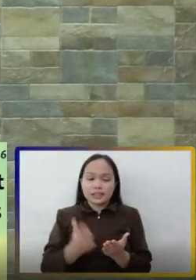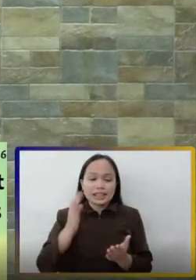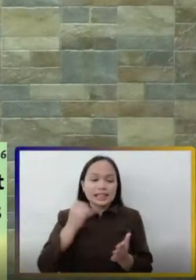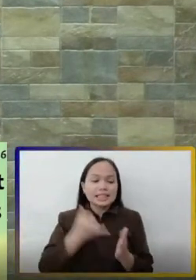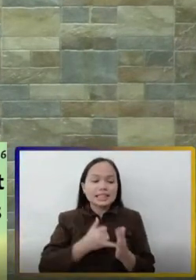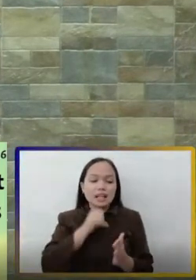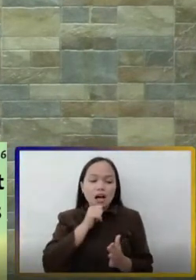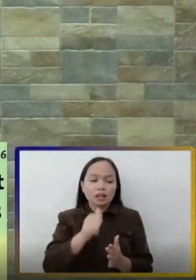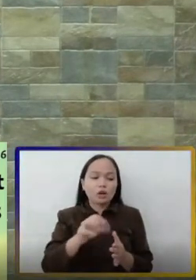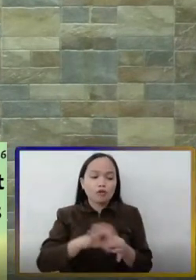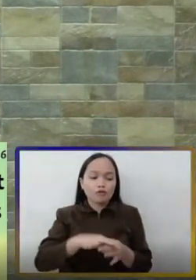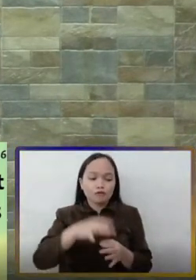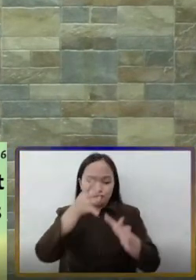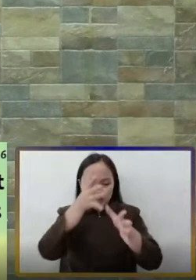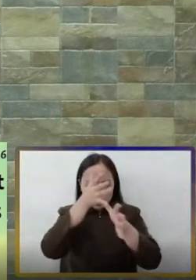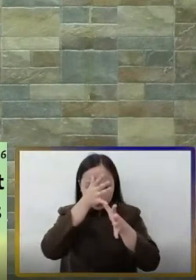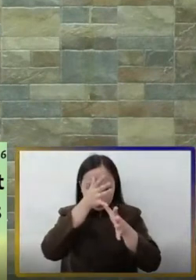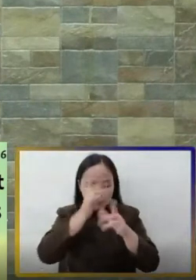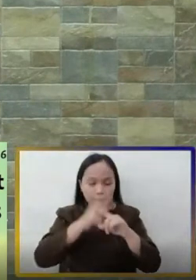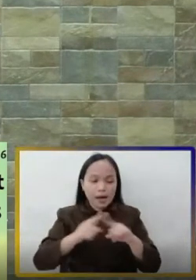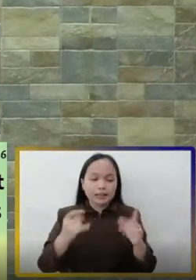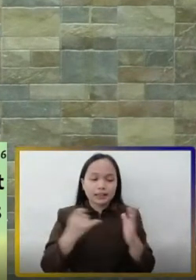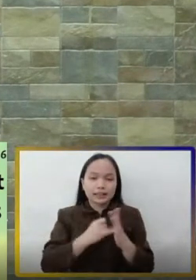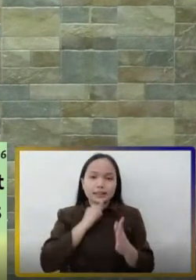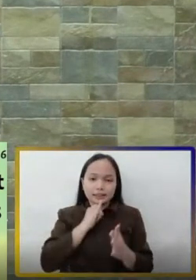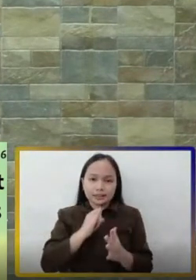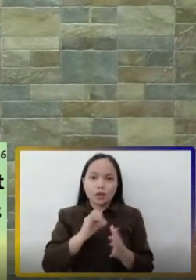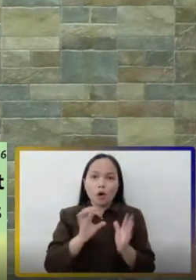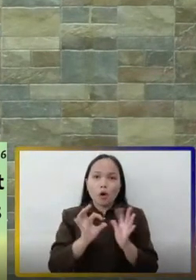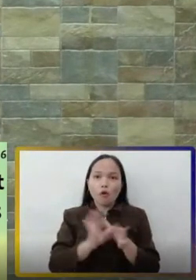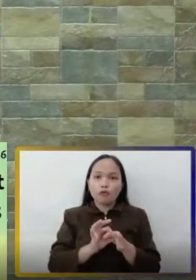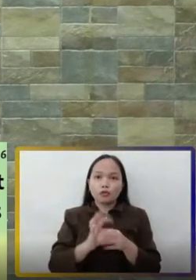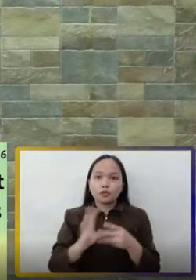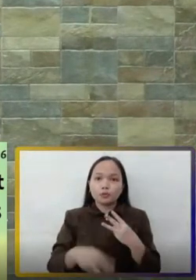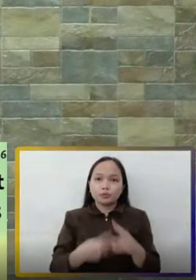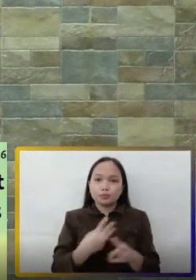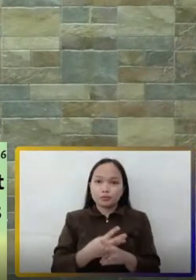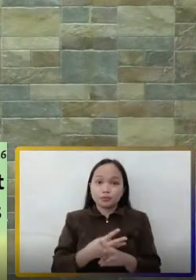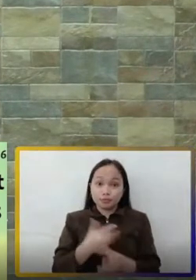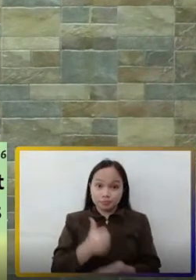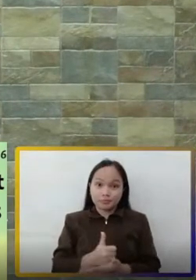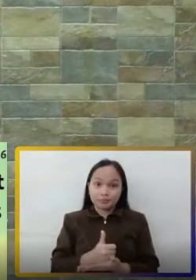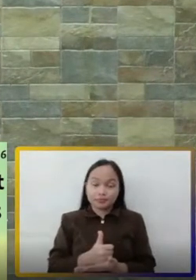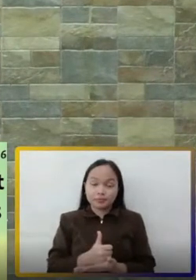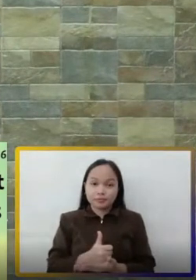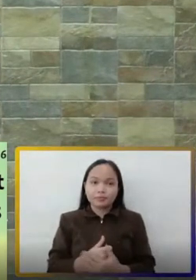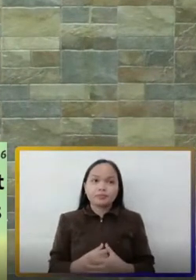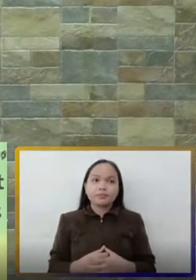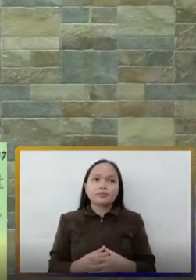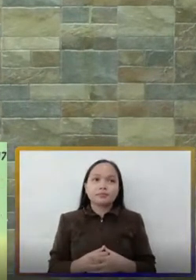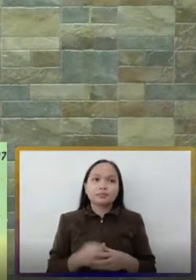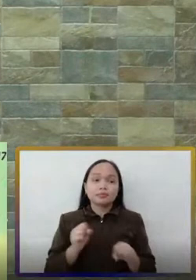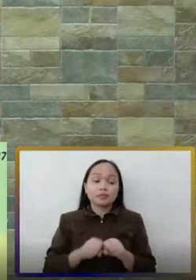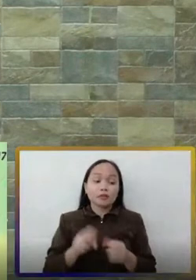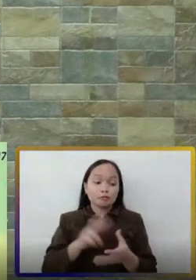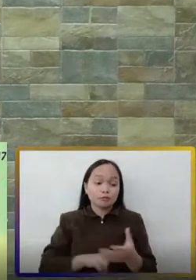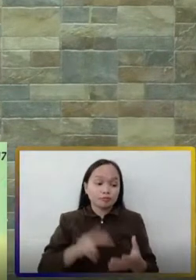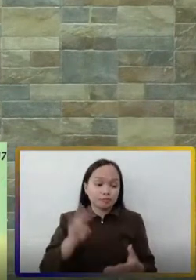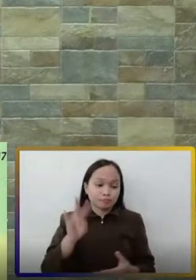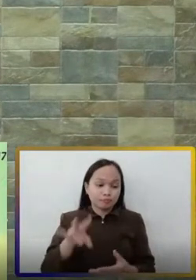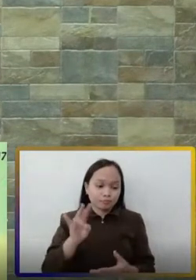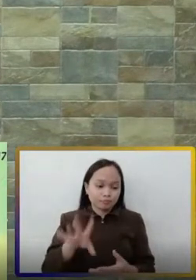the Father, but is of the world. Did you get the point? And then verse number